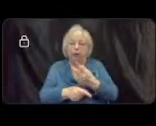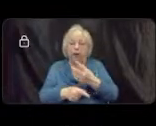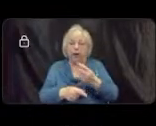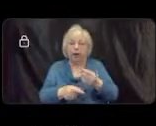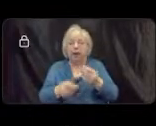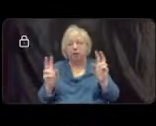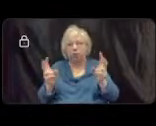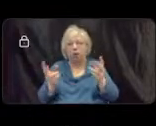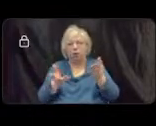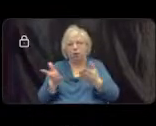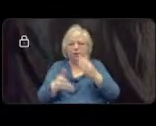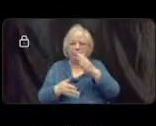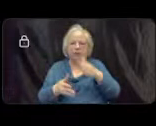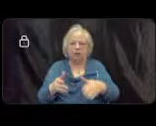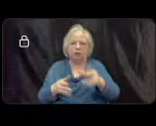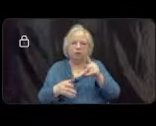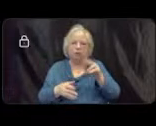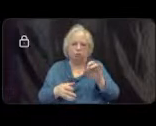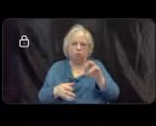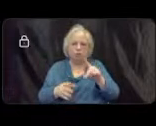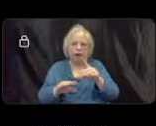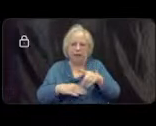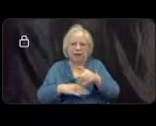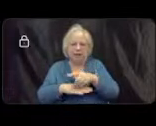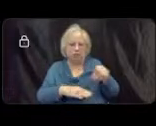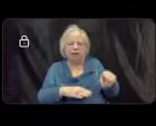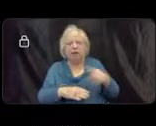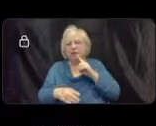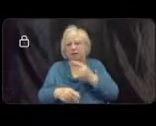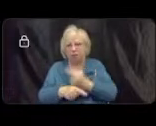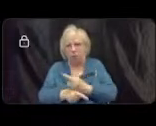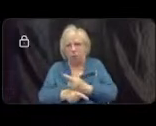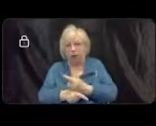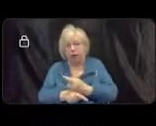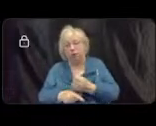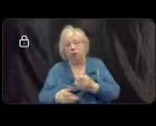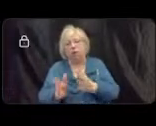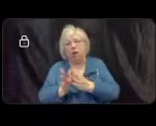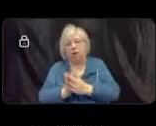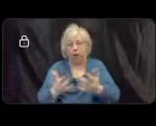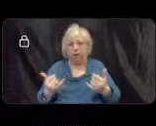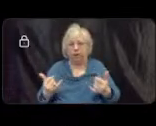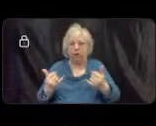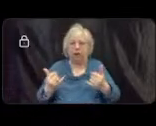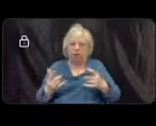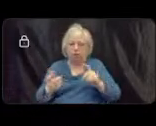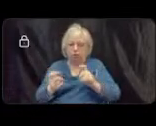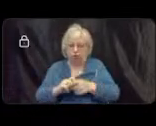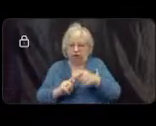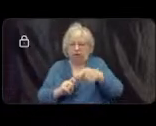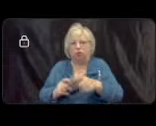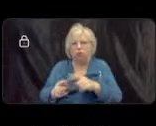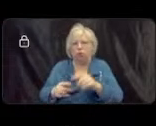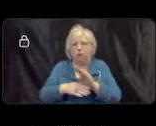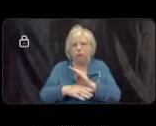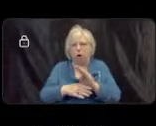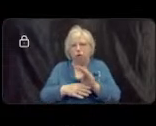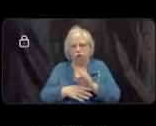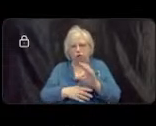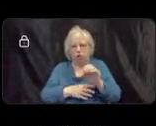service trades districts. So the request here is to change this to commercial.